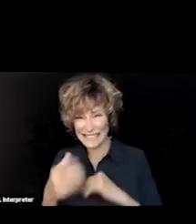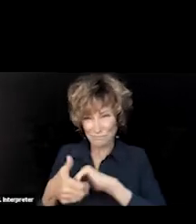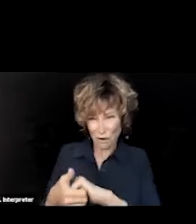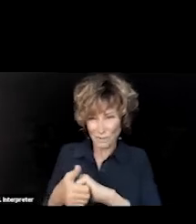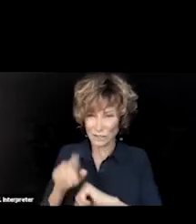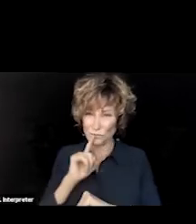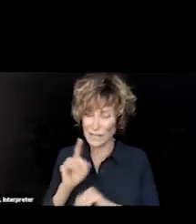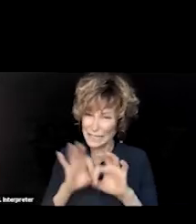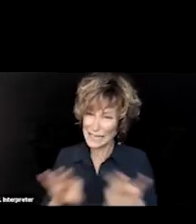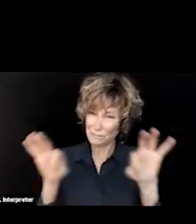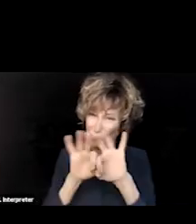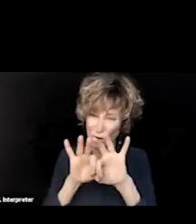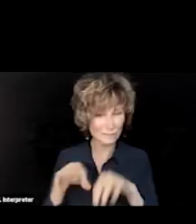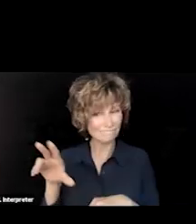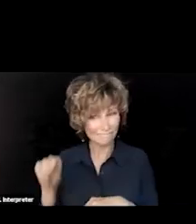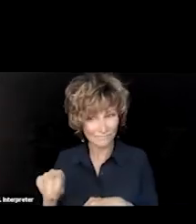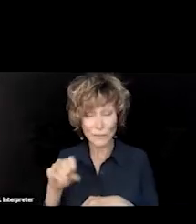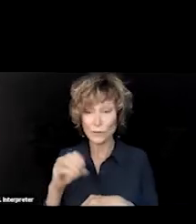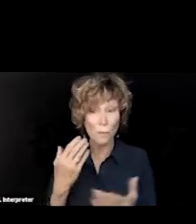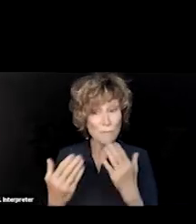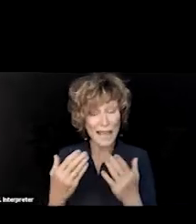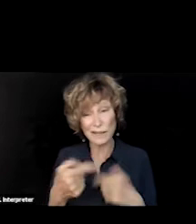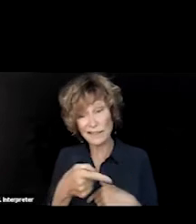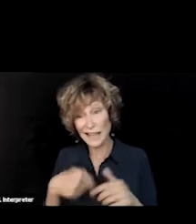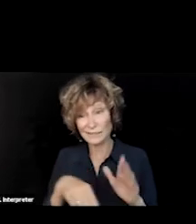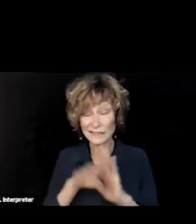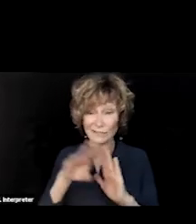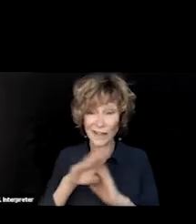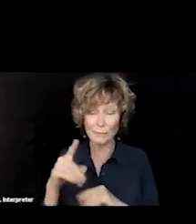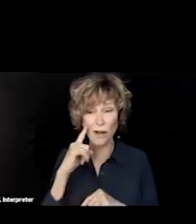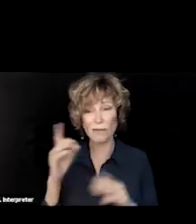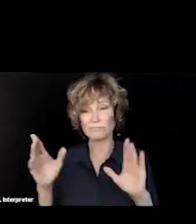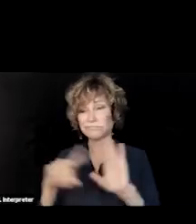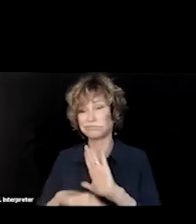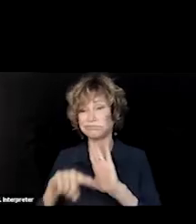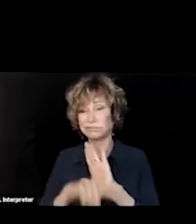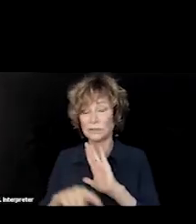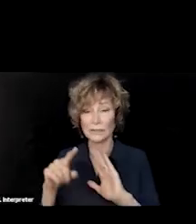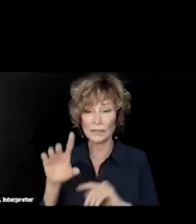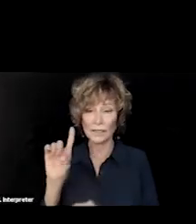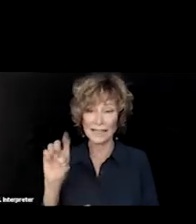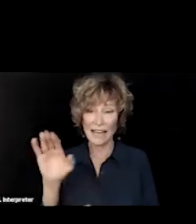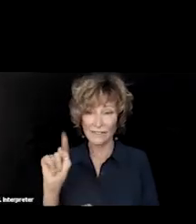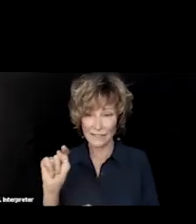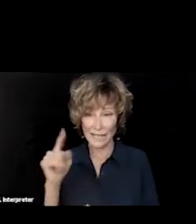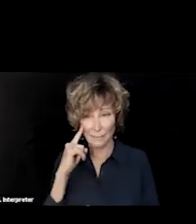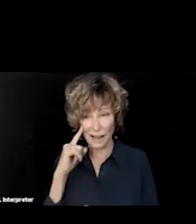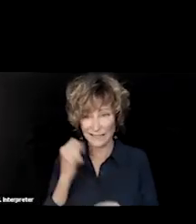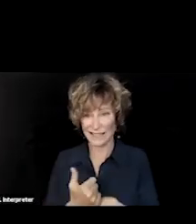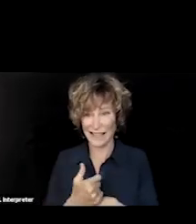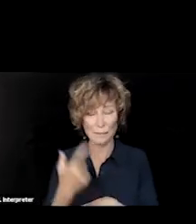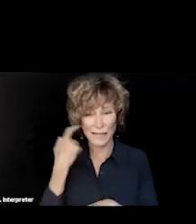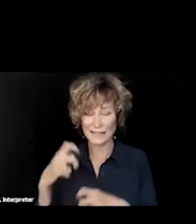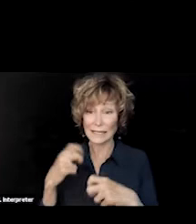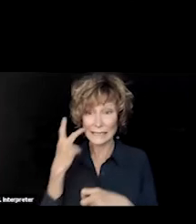an essential practice. And they may have developed deficit mindsets, only viewing families through the problems they